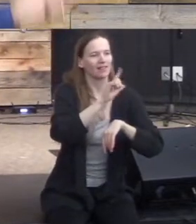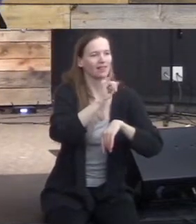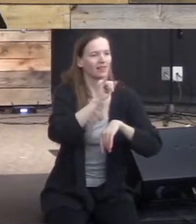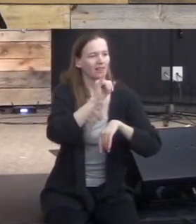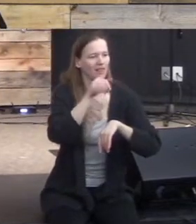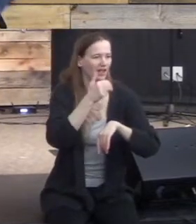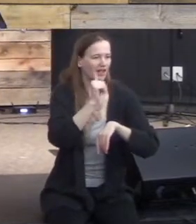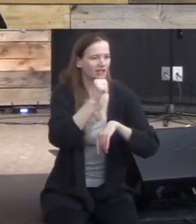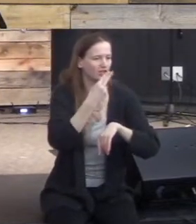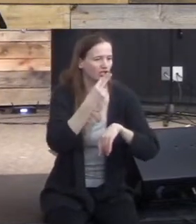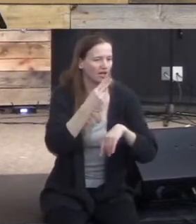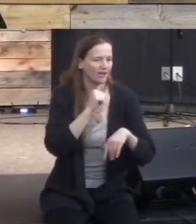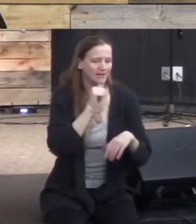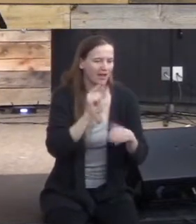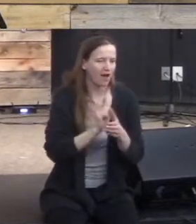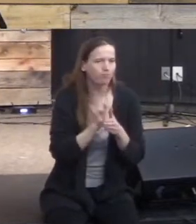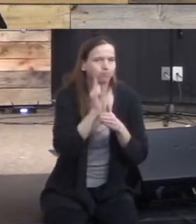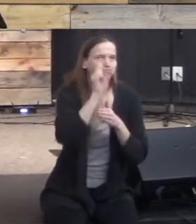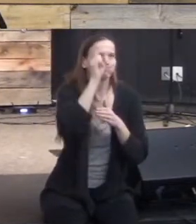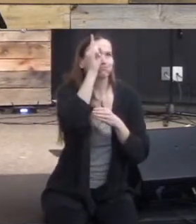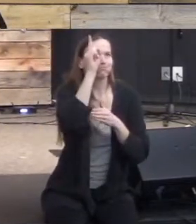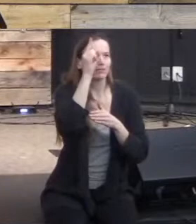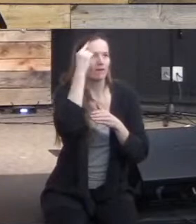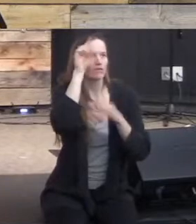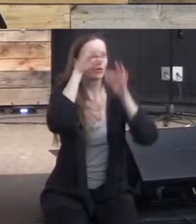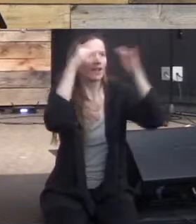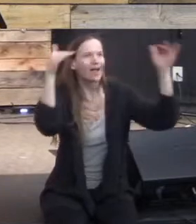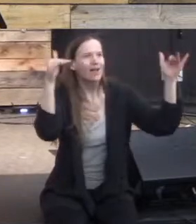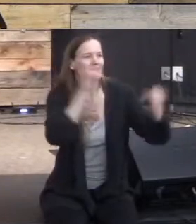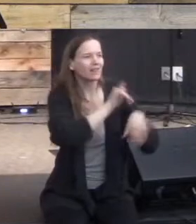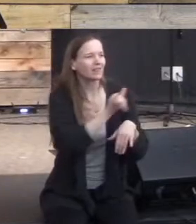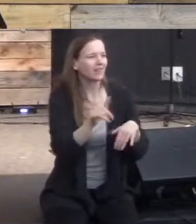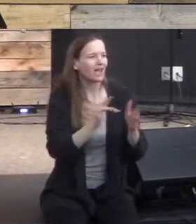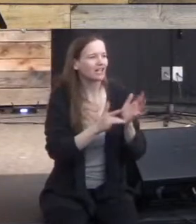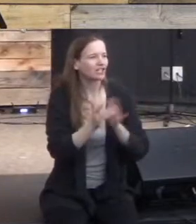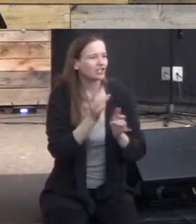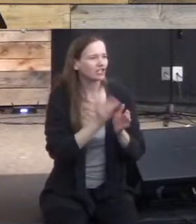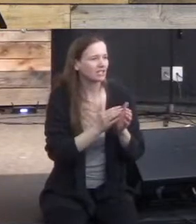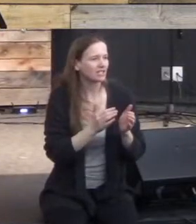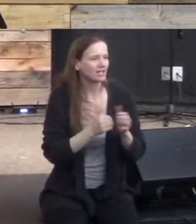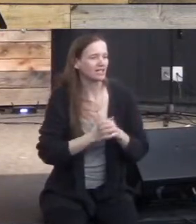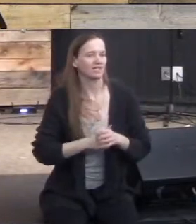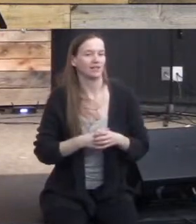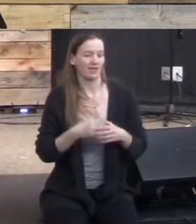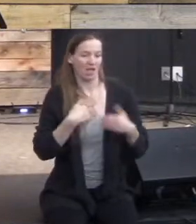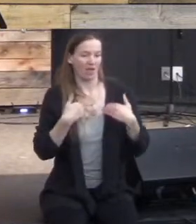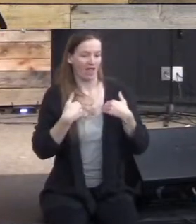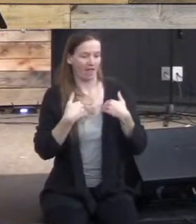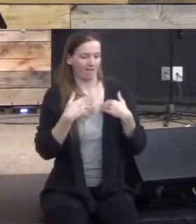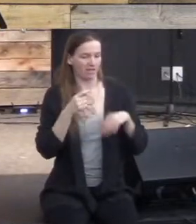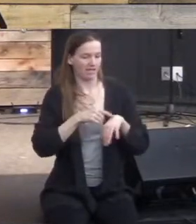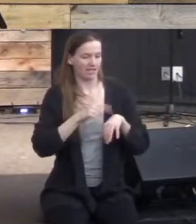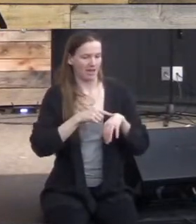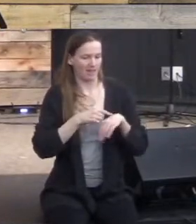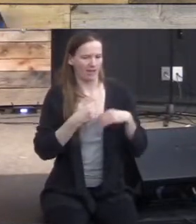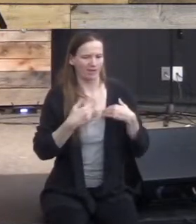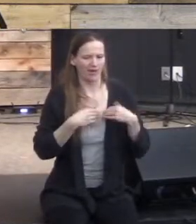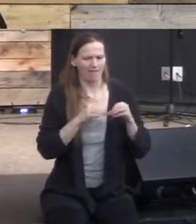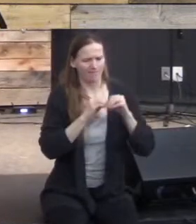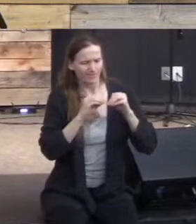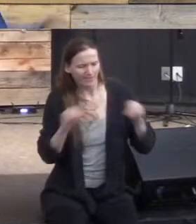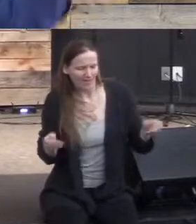going to ascend to heaven like Jesus. I'm going to have a moment where I got nothing left. I'm going to need support. I'm going to need scaffolding